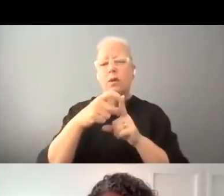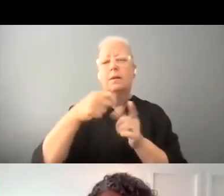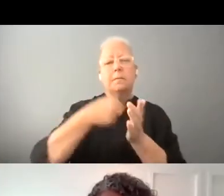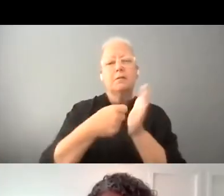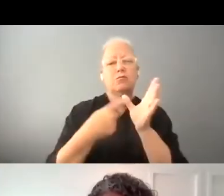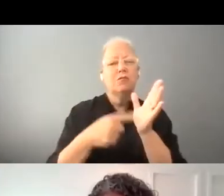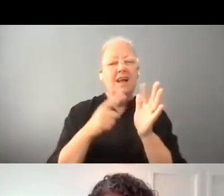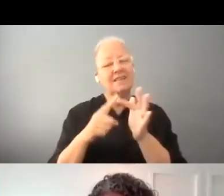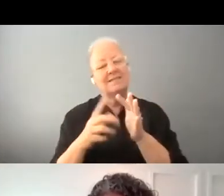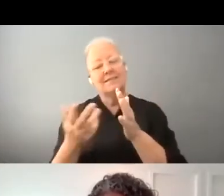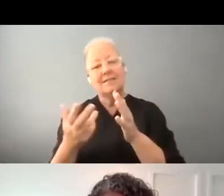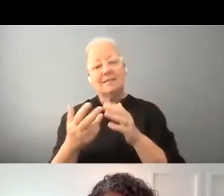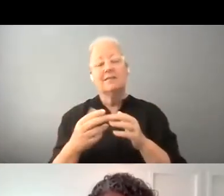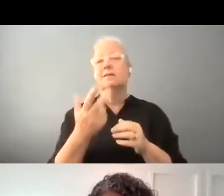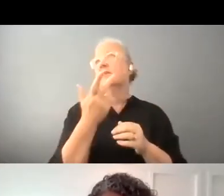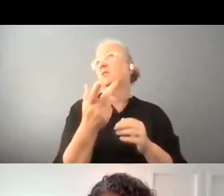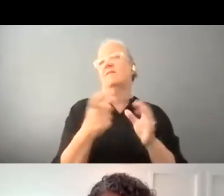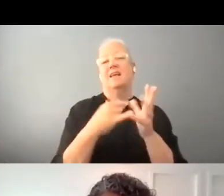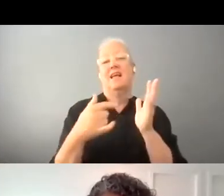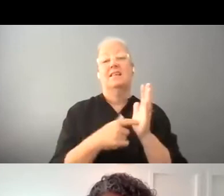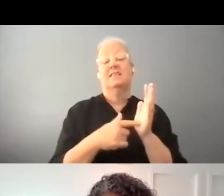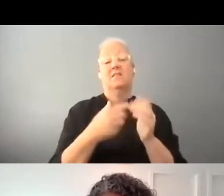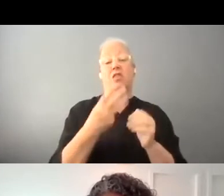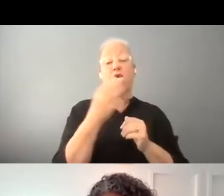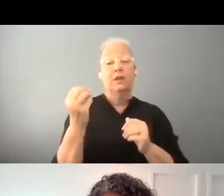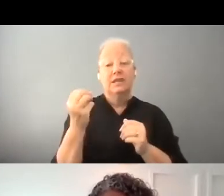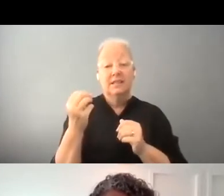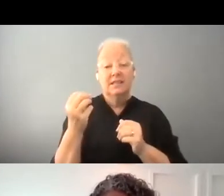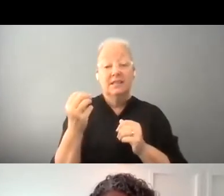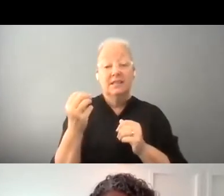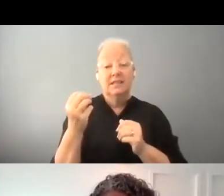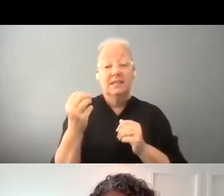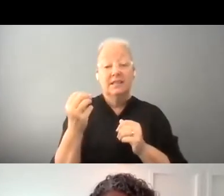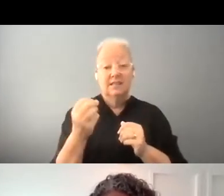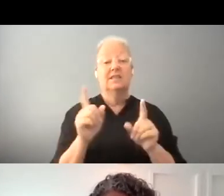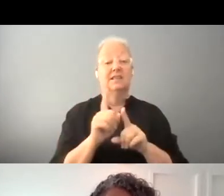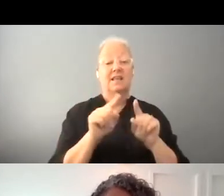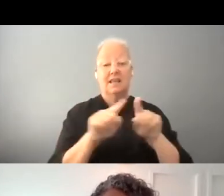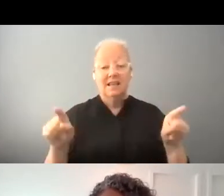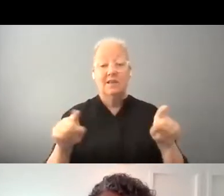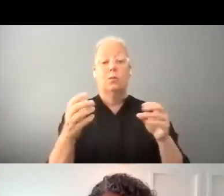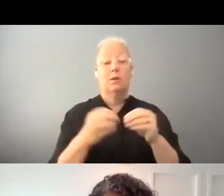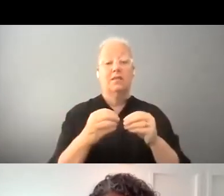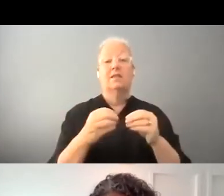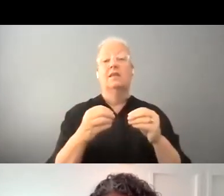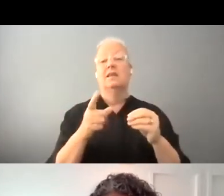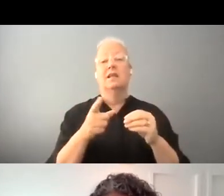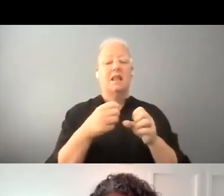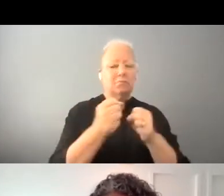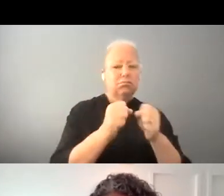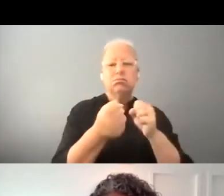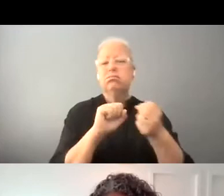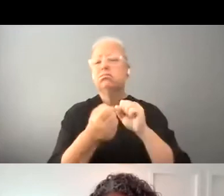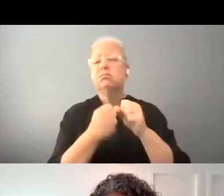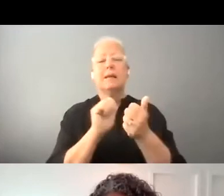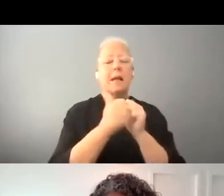Something set with a cast of 30 returning characters on a space station with huge special effects is probably out of